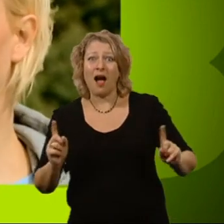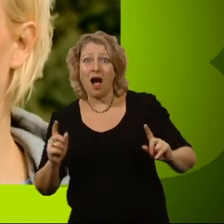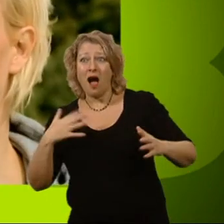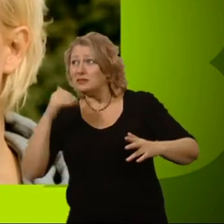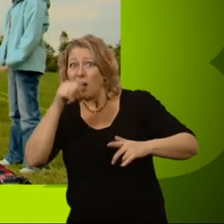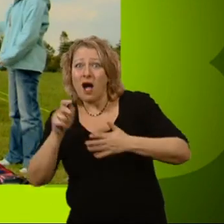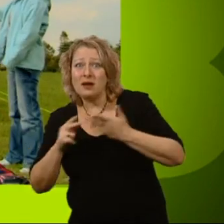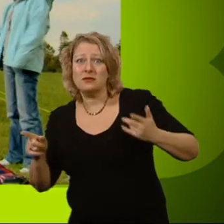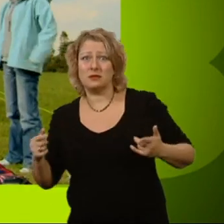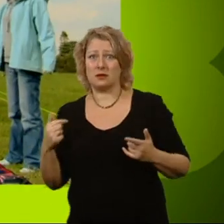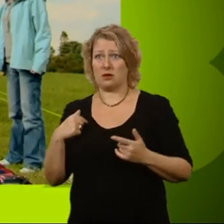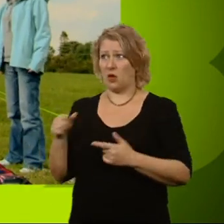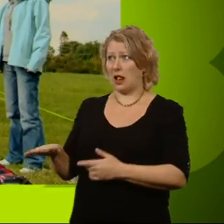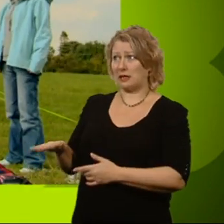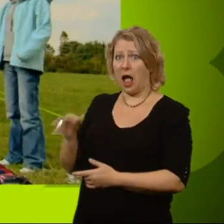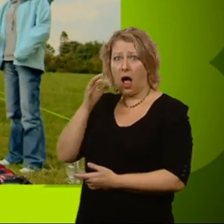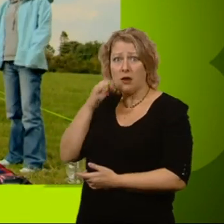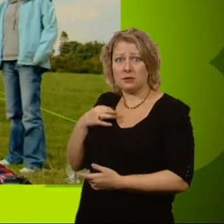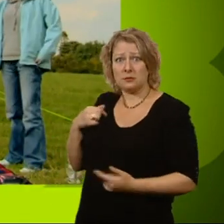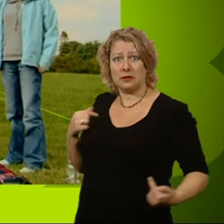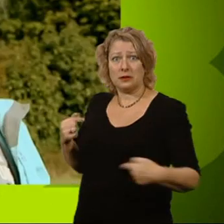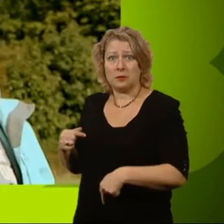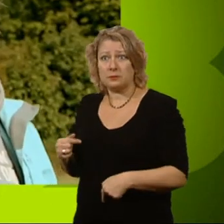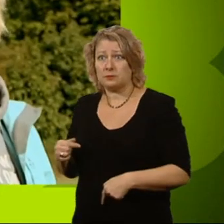Howard invited me up to help get you abducted.